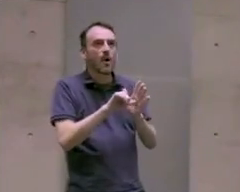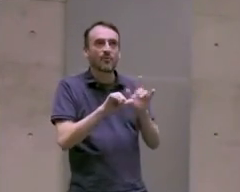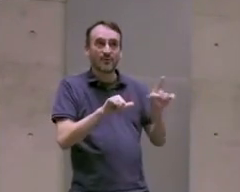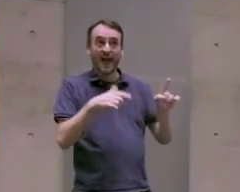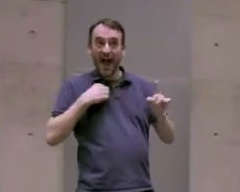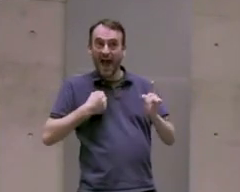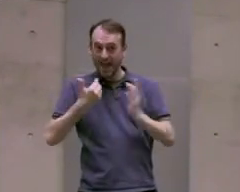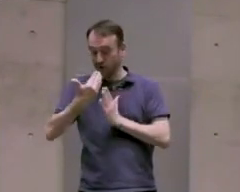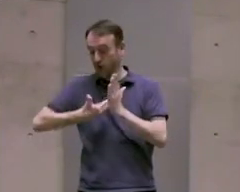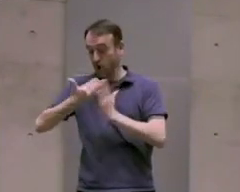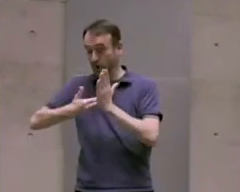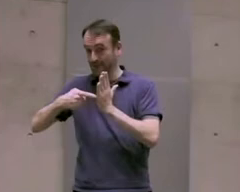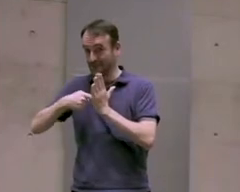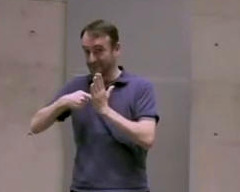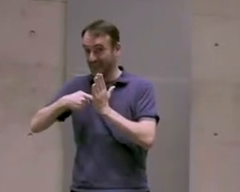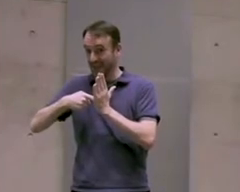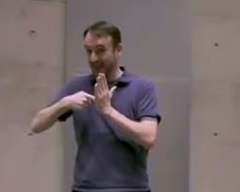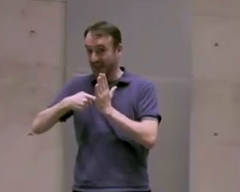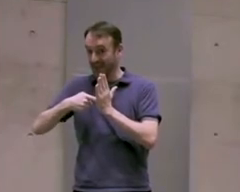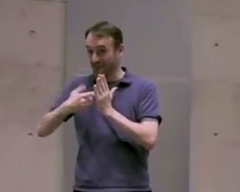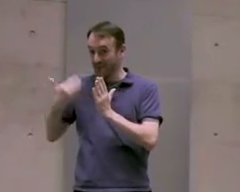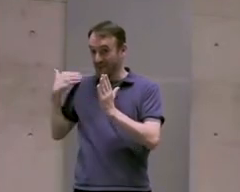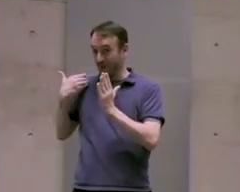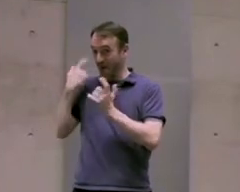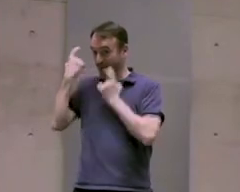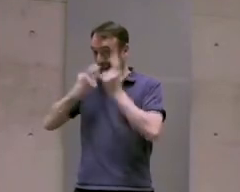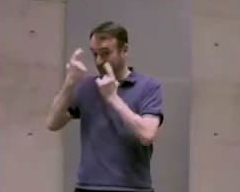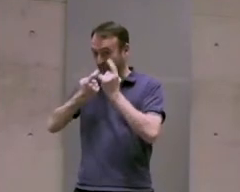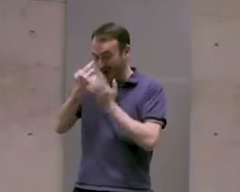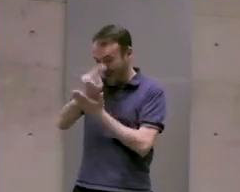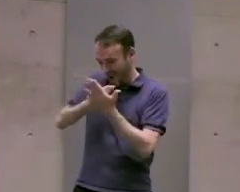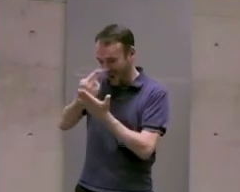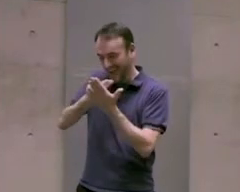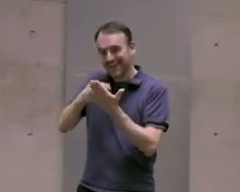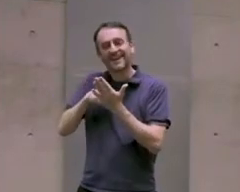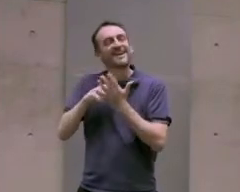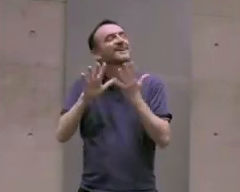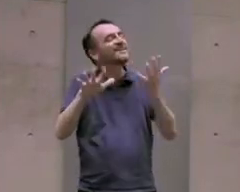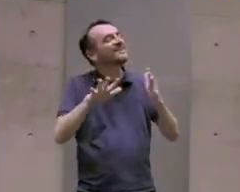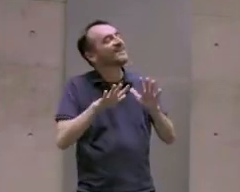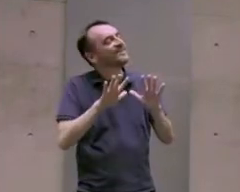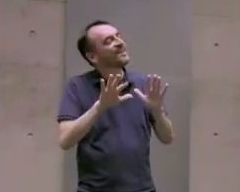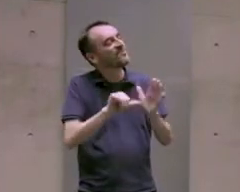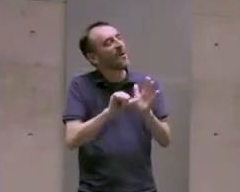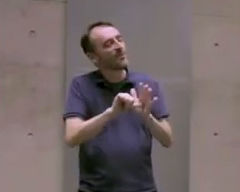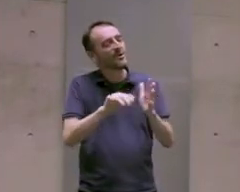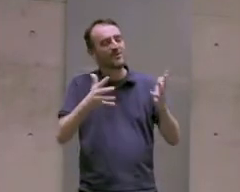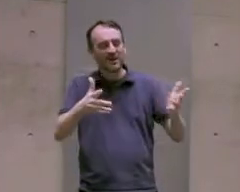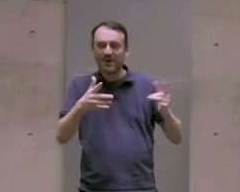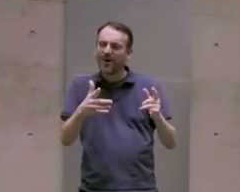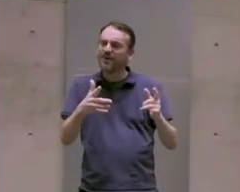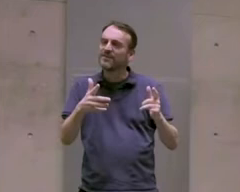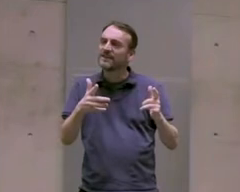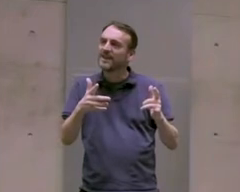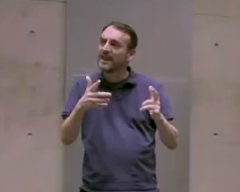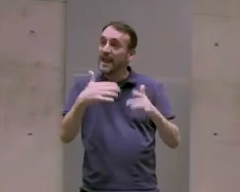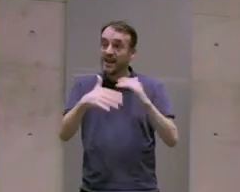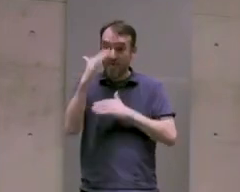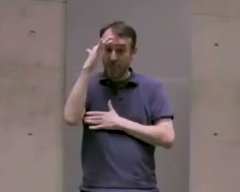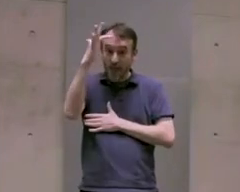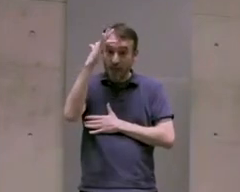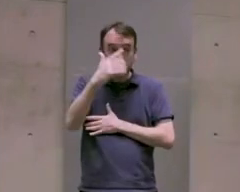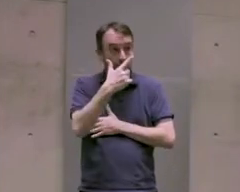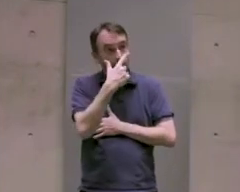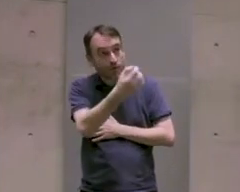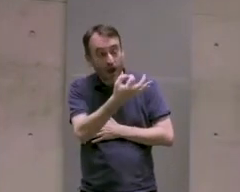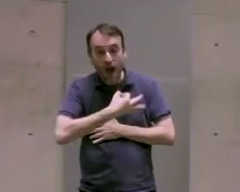documents. but like, this is the problem because that could actually, you know, theoretically, I could be approached. I think for